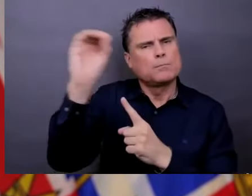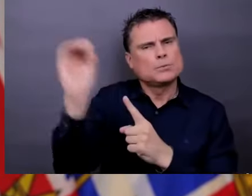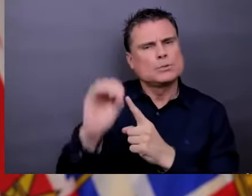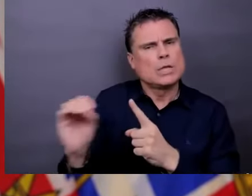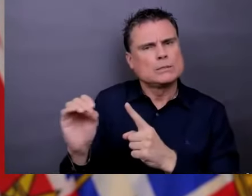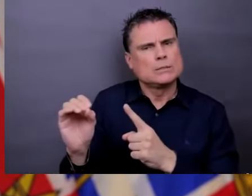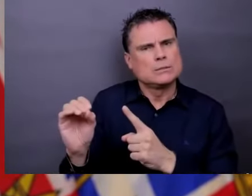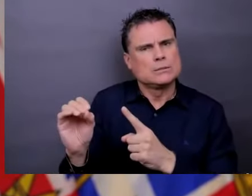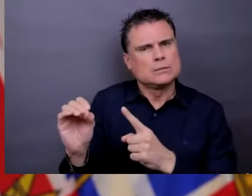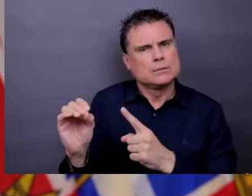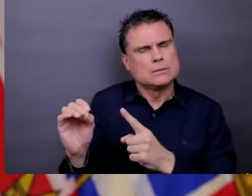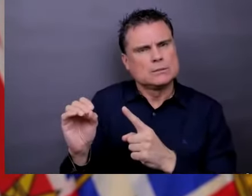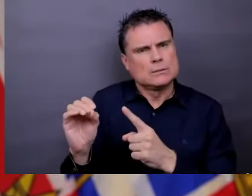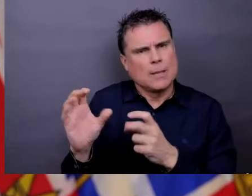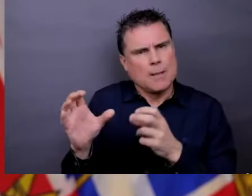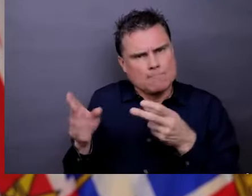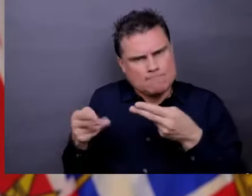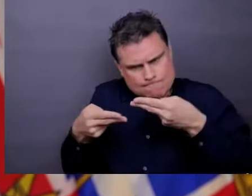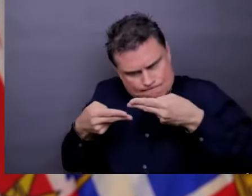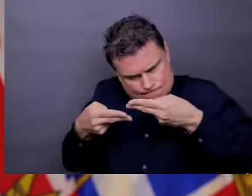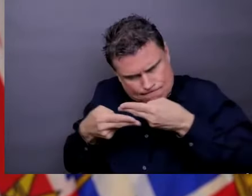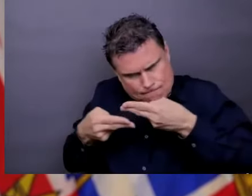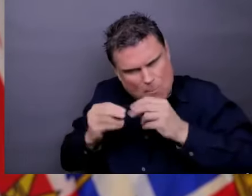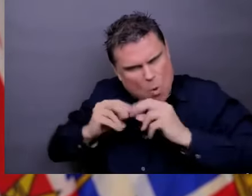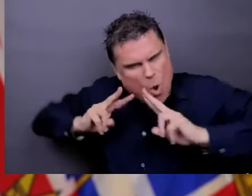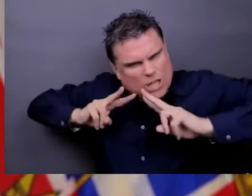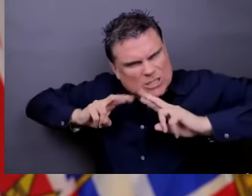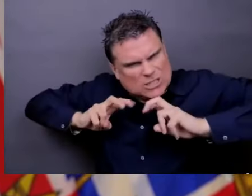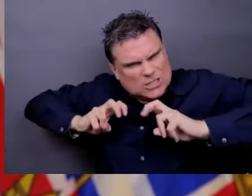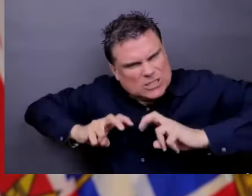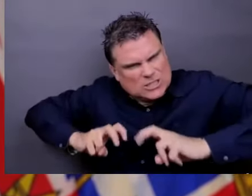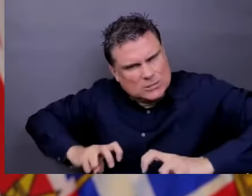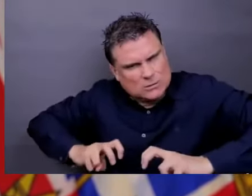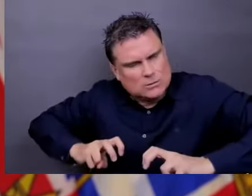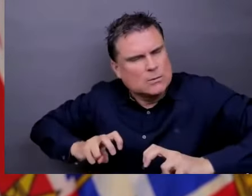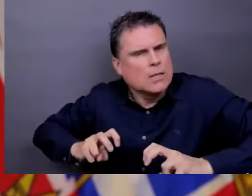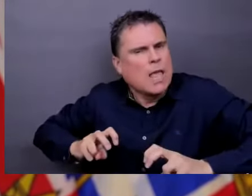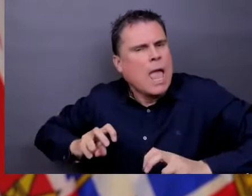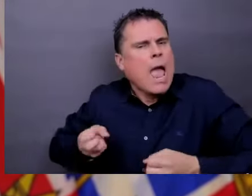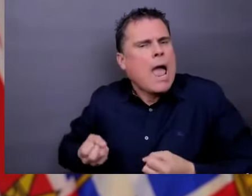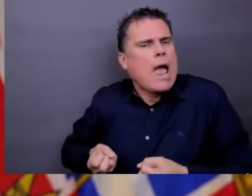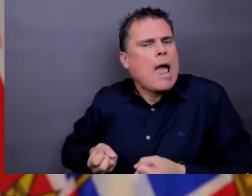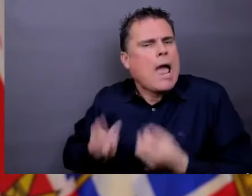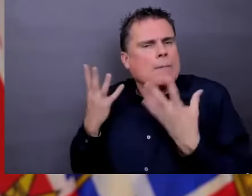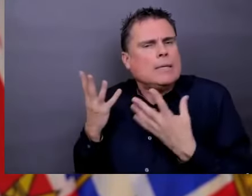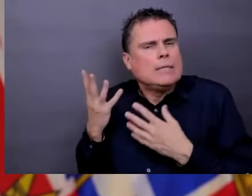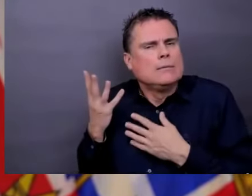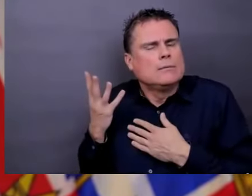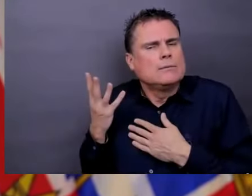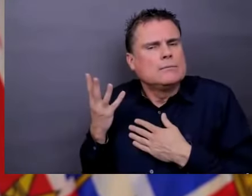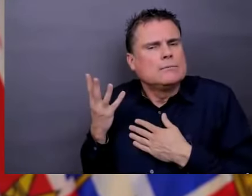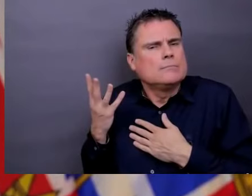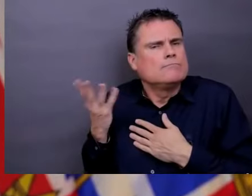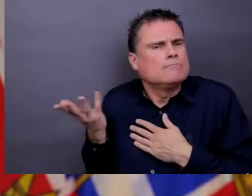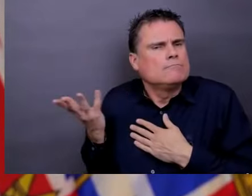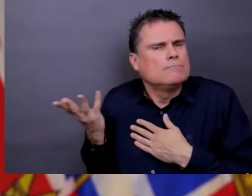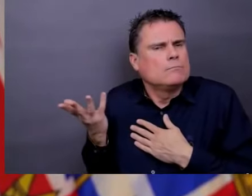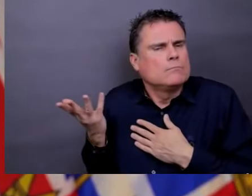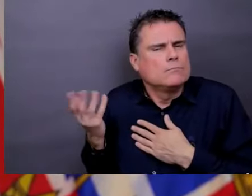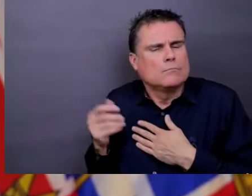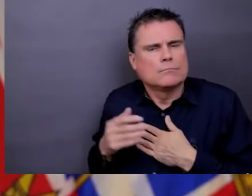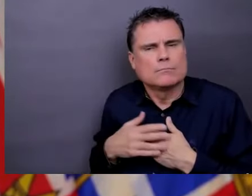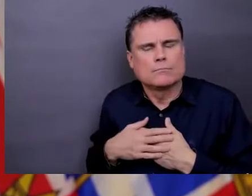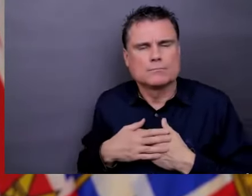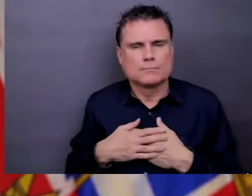Yes. The short answer is yes. In terms of scaling it up, what we've developed or what the lab has developed